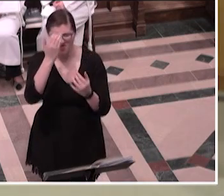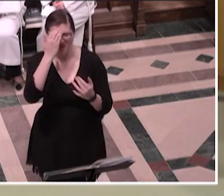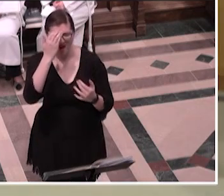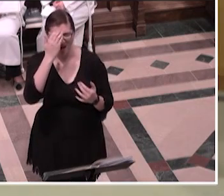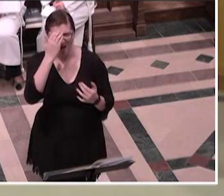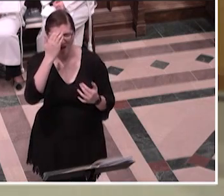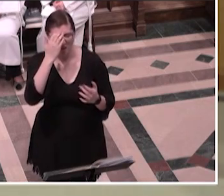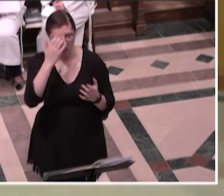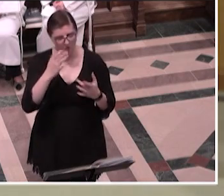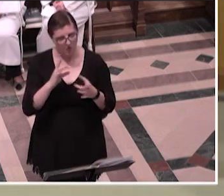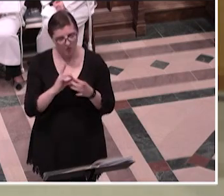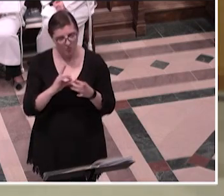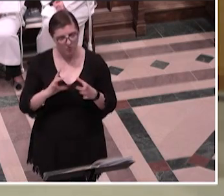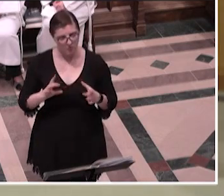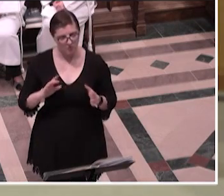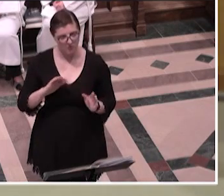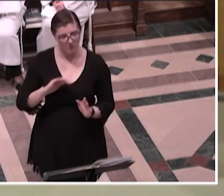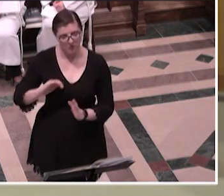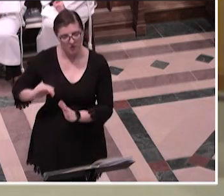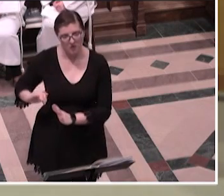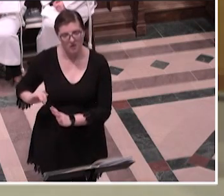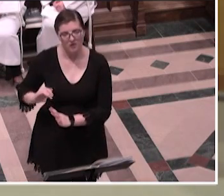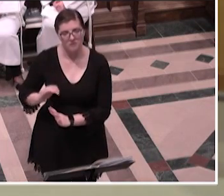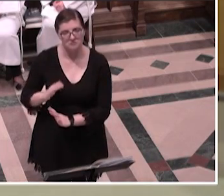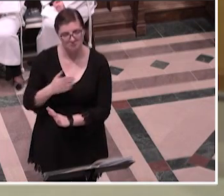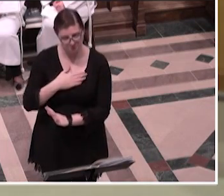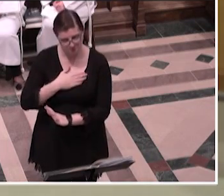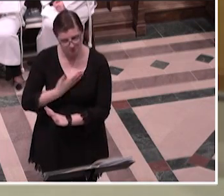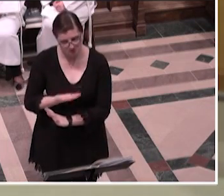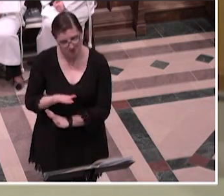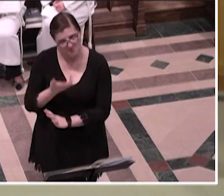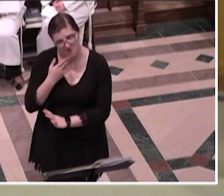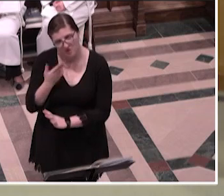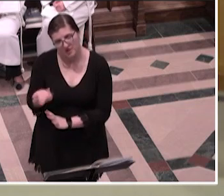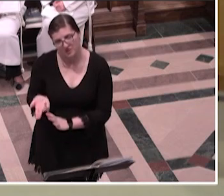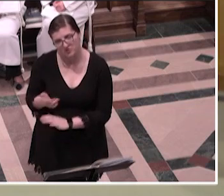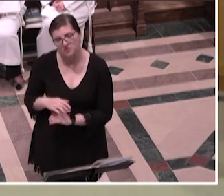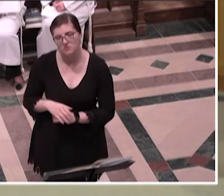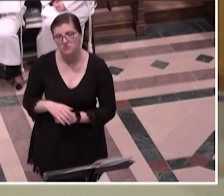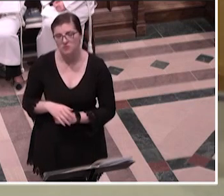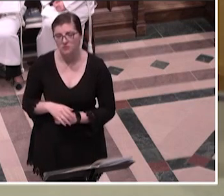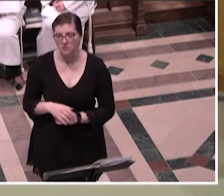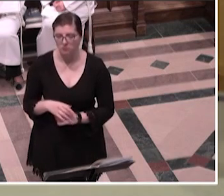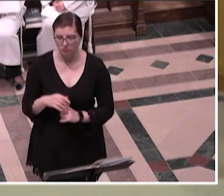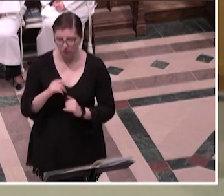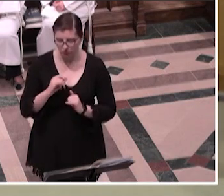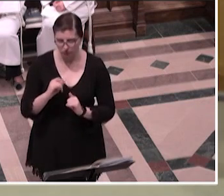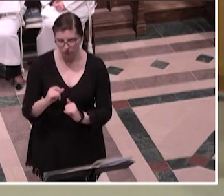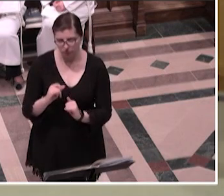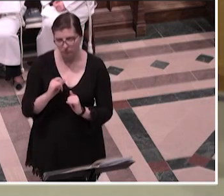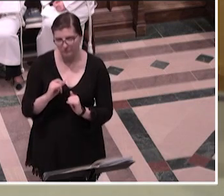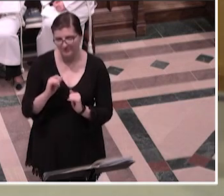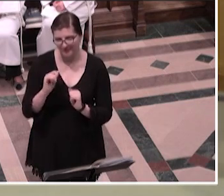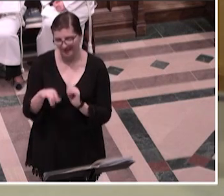finally admit our ignorance, then we too will find